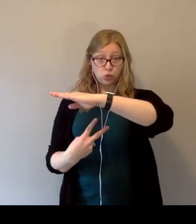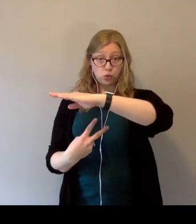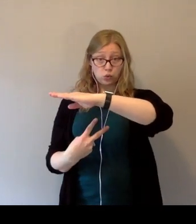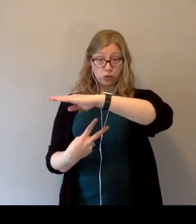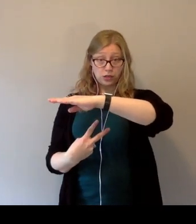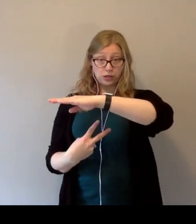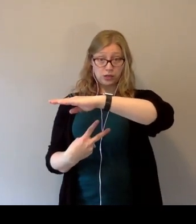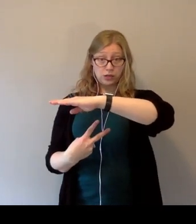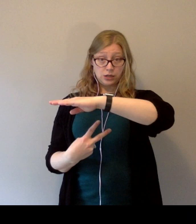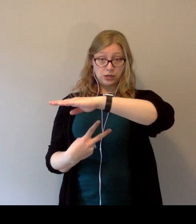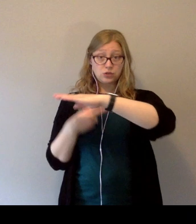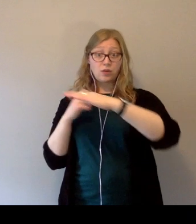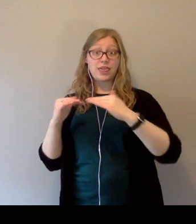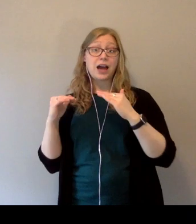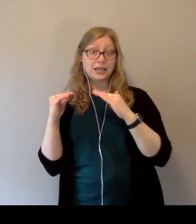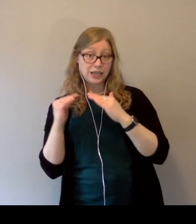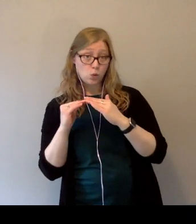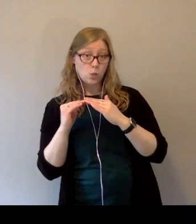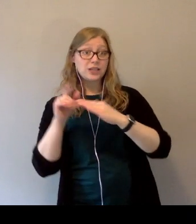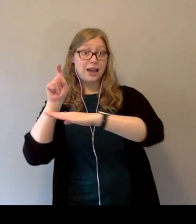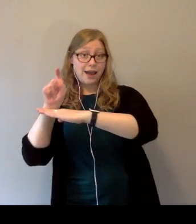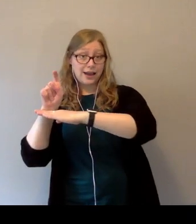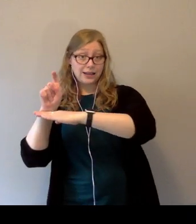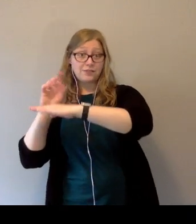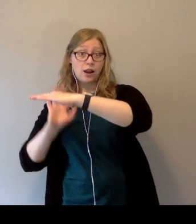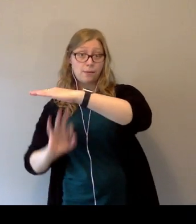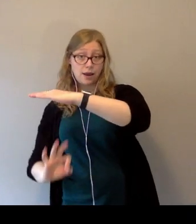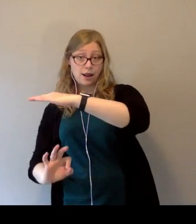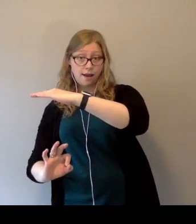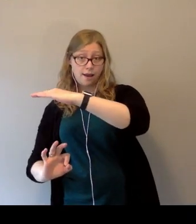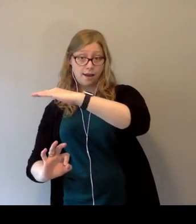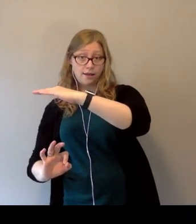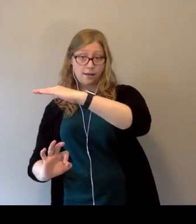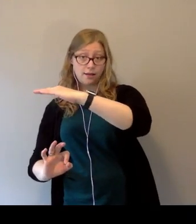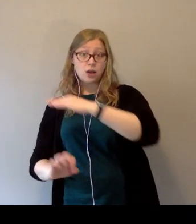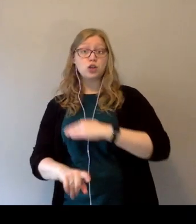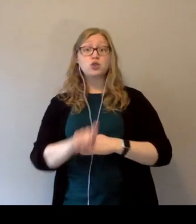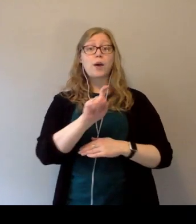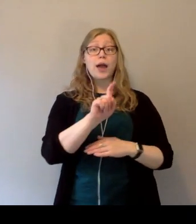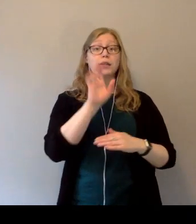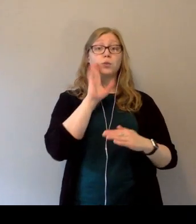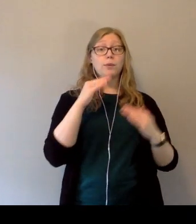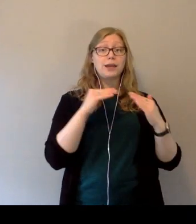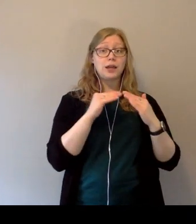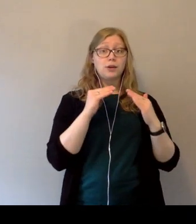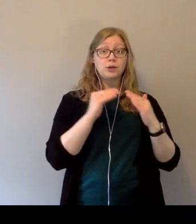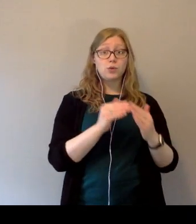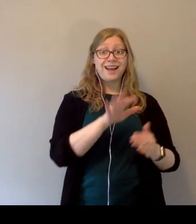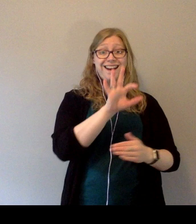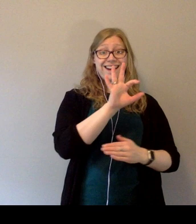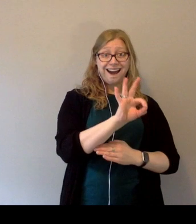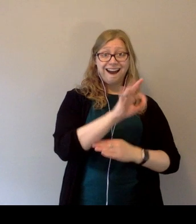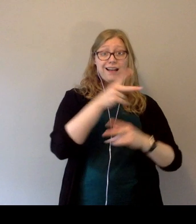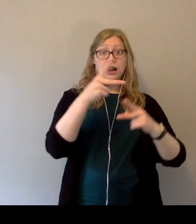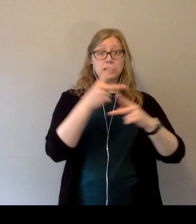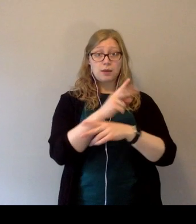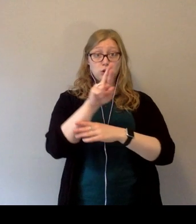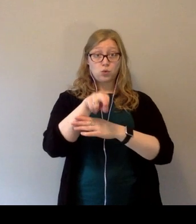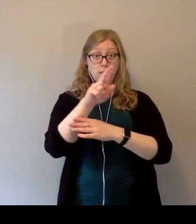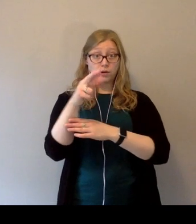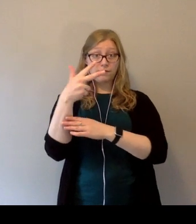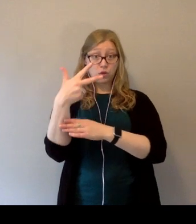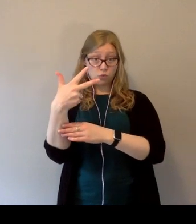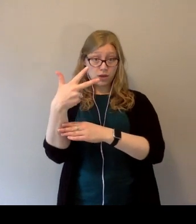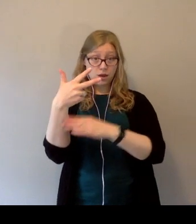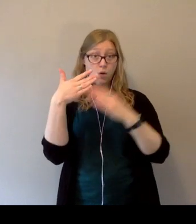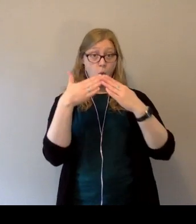just multiply each side by 9, and x is going to be equal to 9 times the square root of 3 over 2.